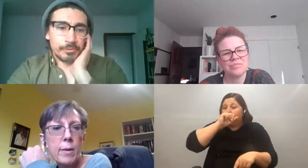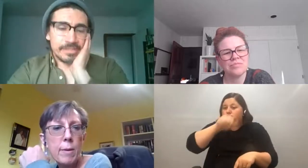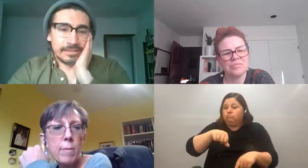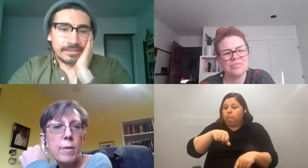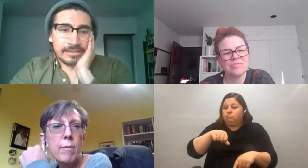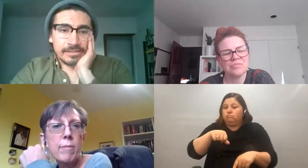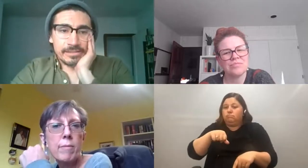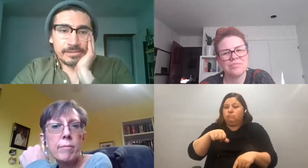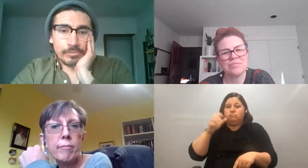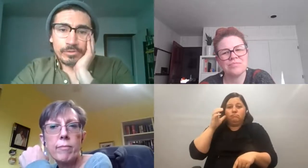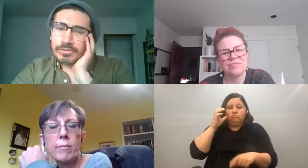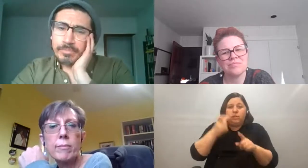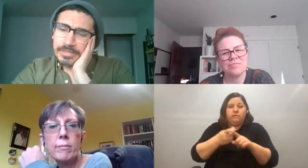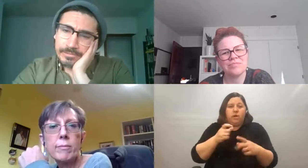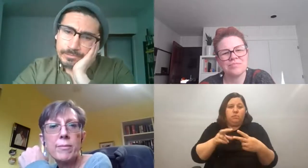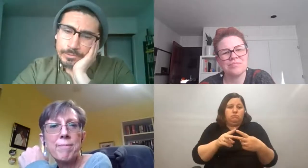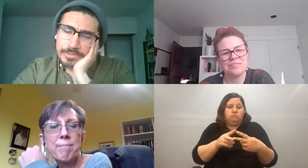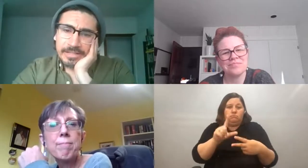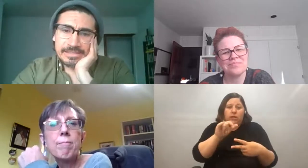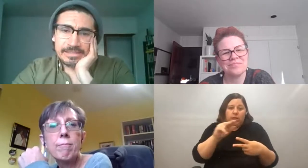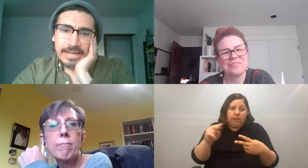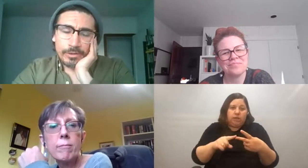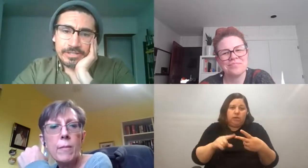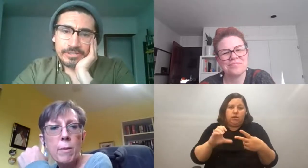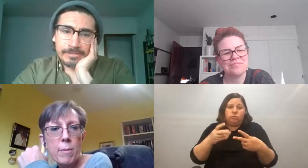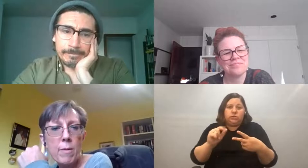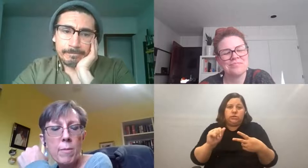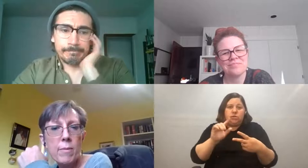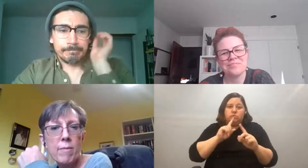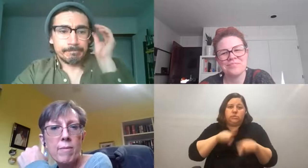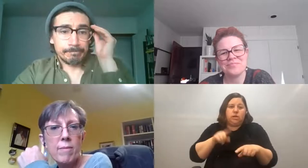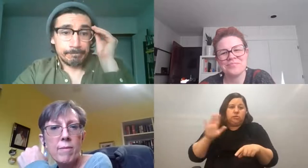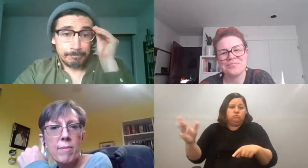from kristen lynn just maybe your responses to that question